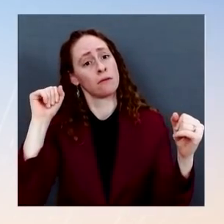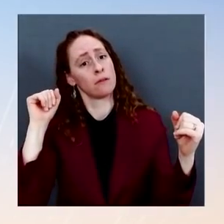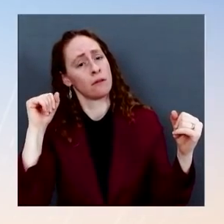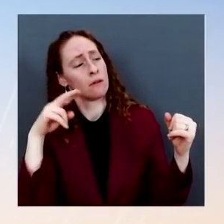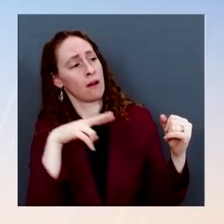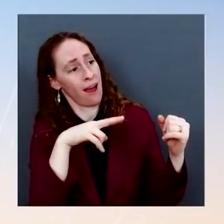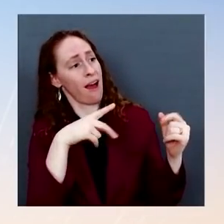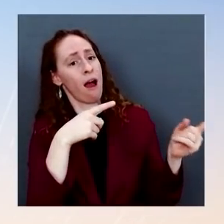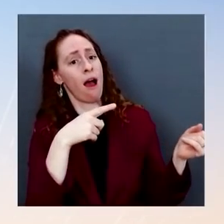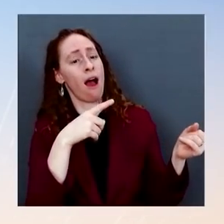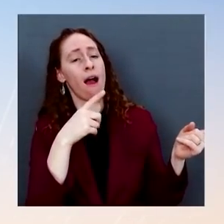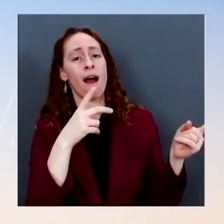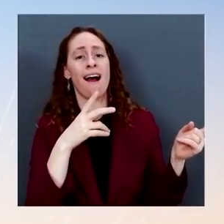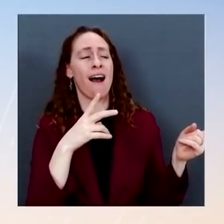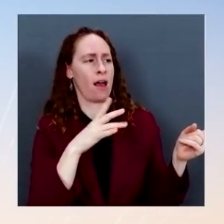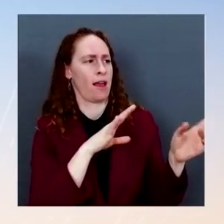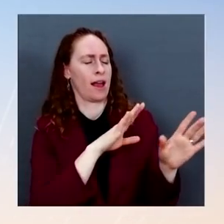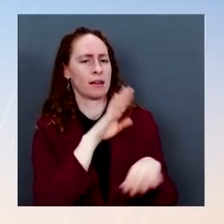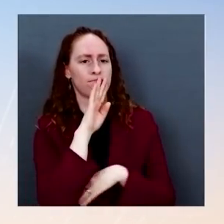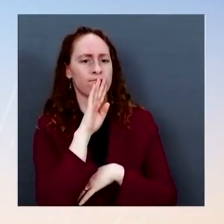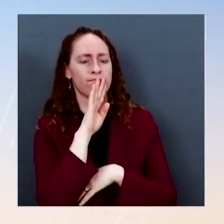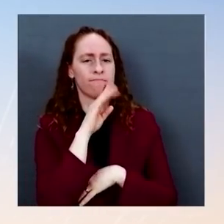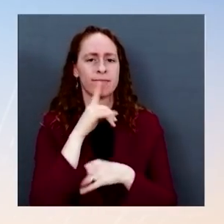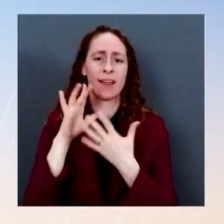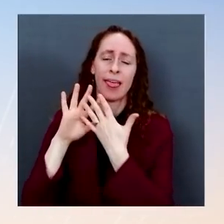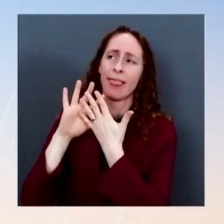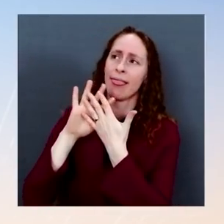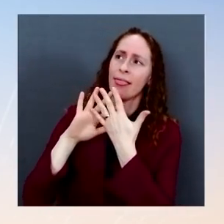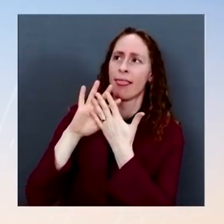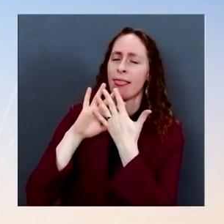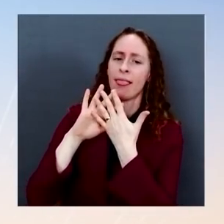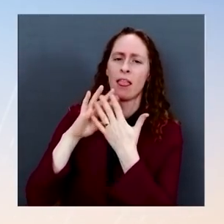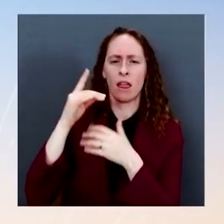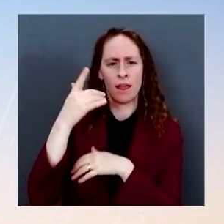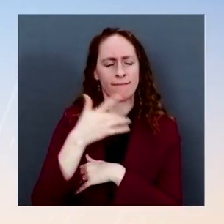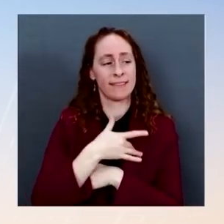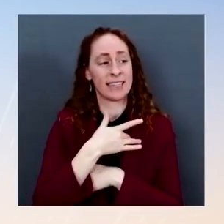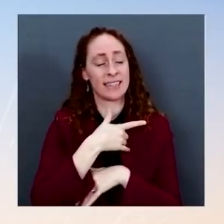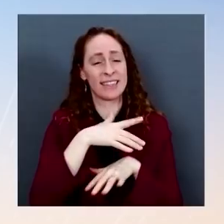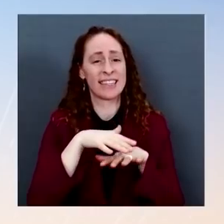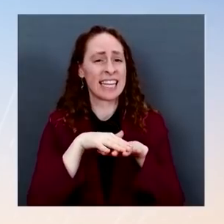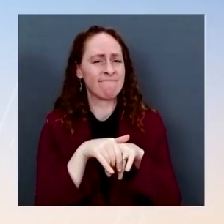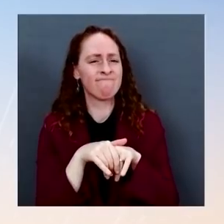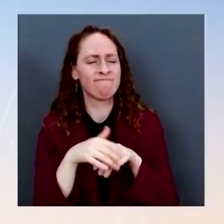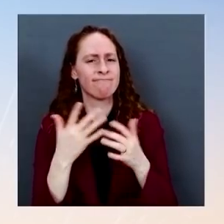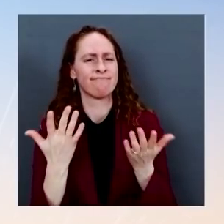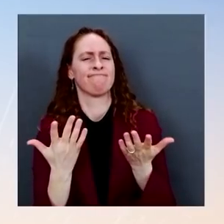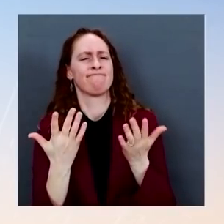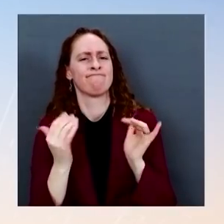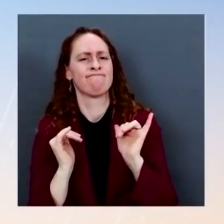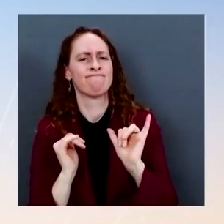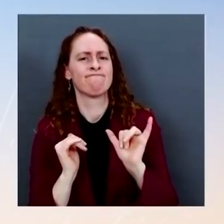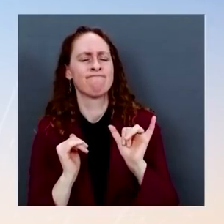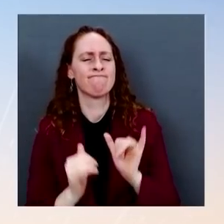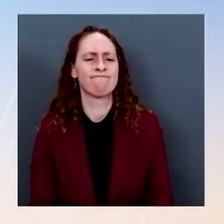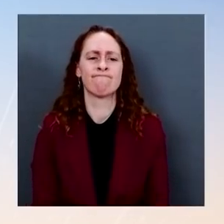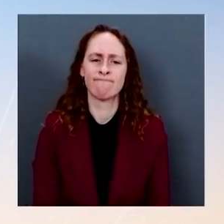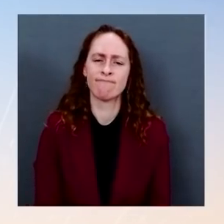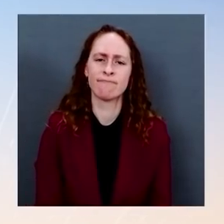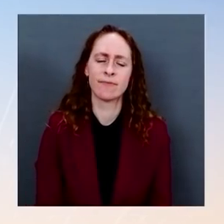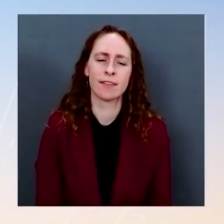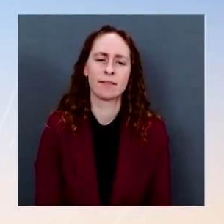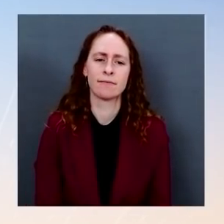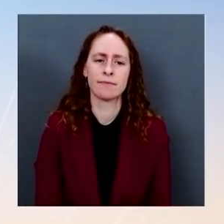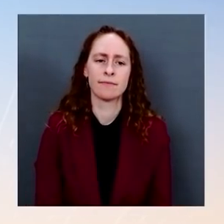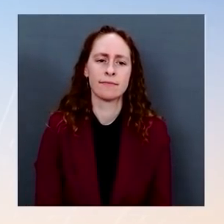again, the president sees Senator Manchin as somebody who is a longtime friend, somebody who has worked well together on, and our objective